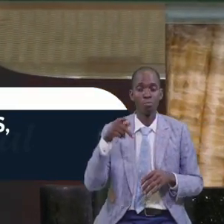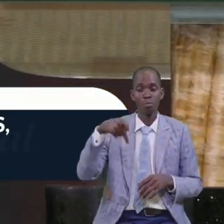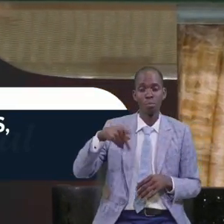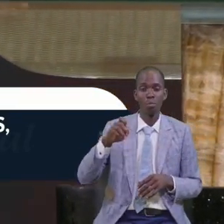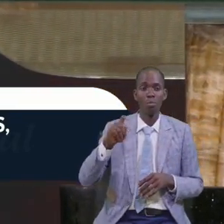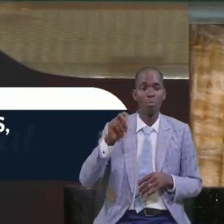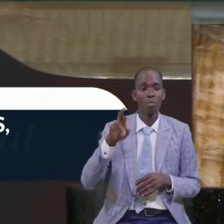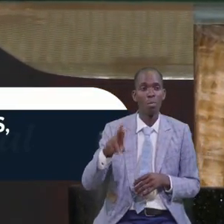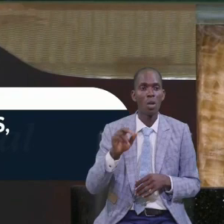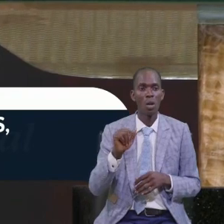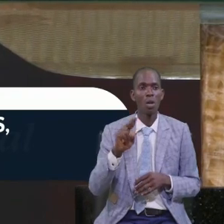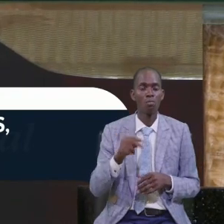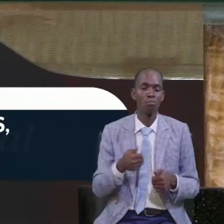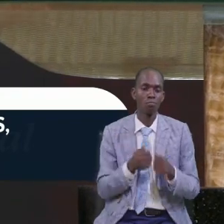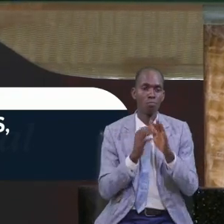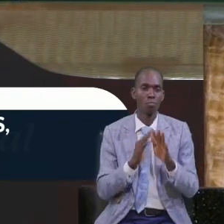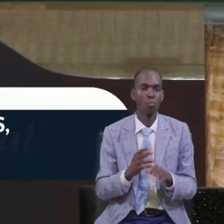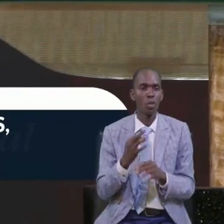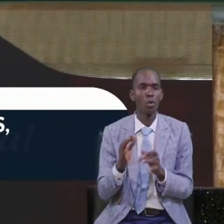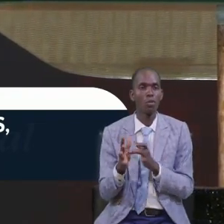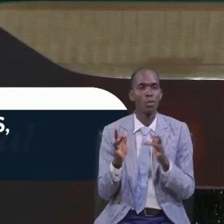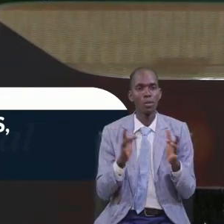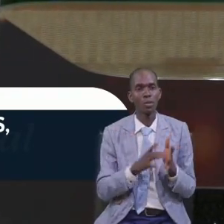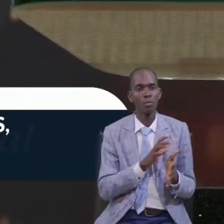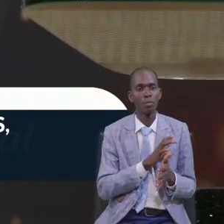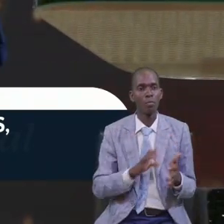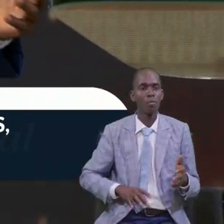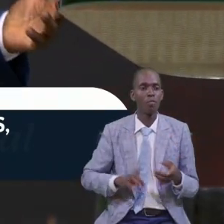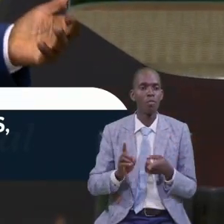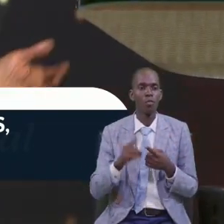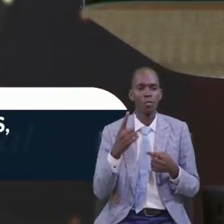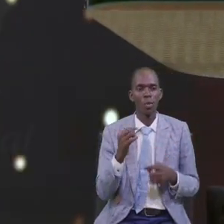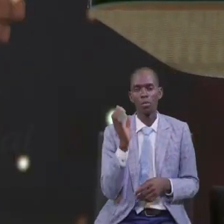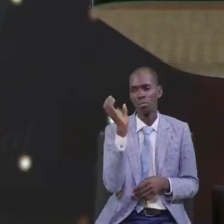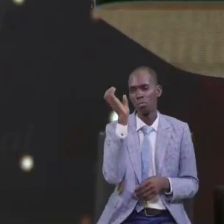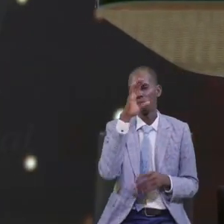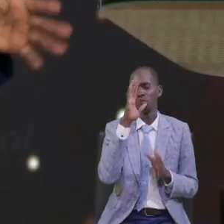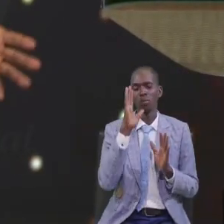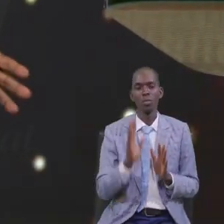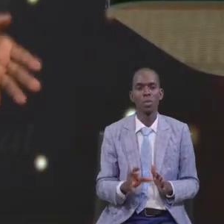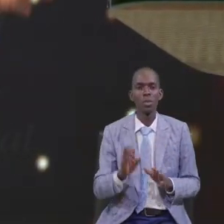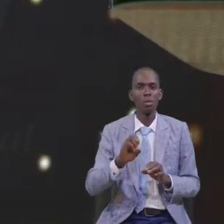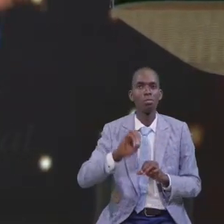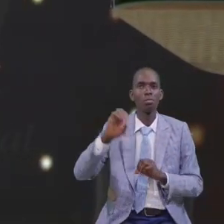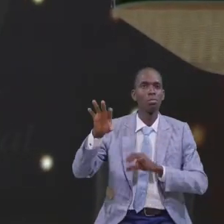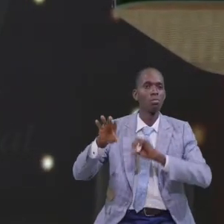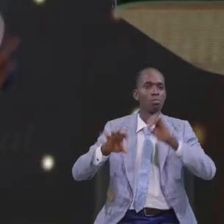Peter, an apostle of Jesus Christ, to the strangers